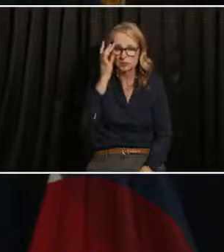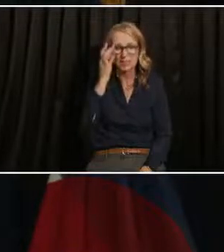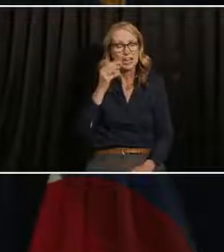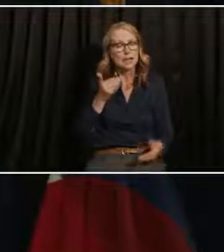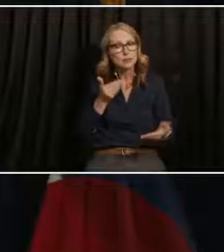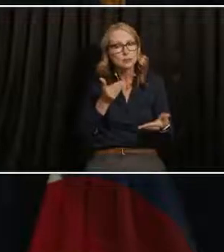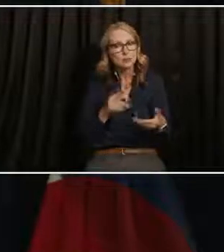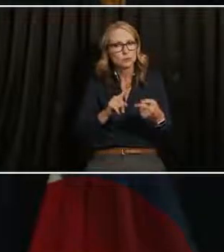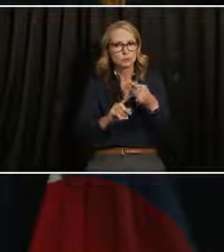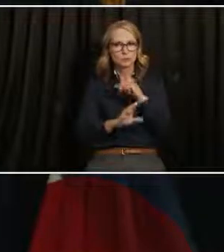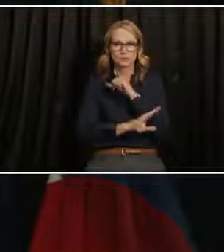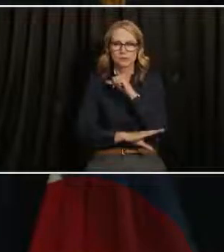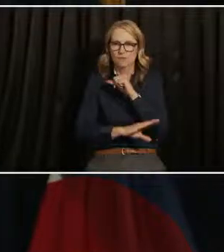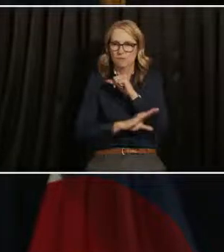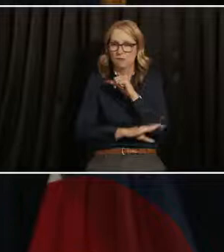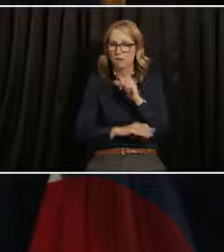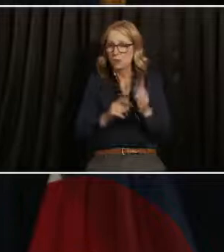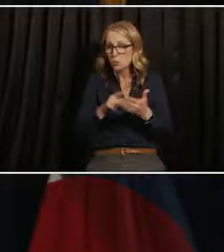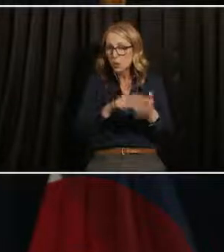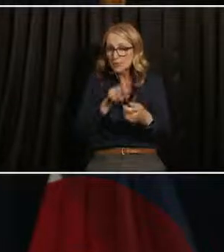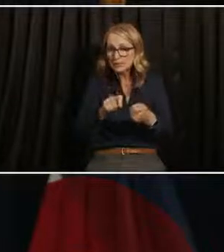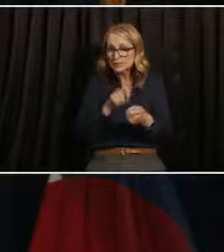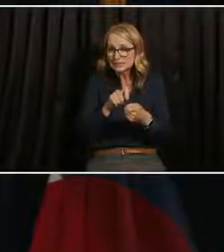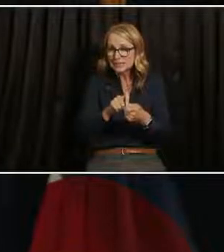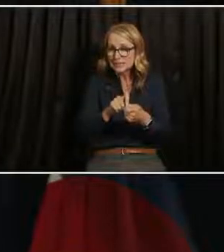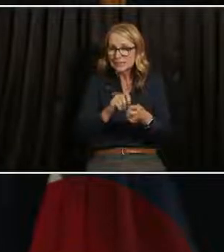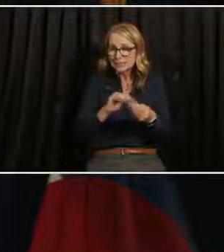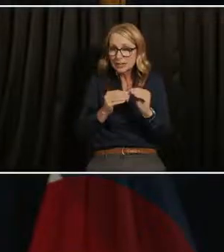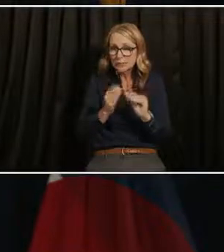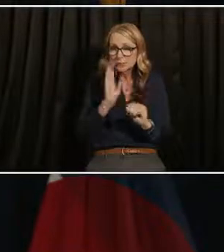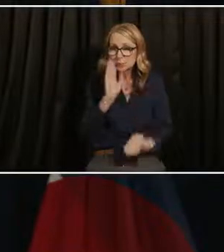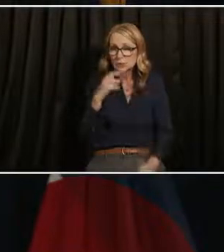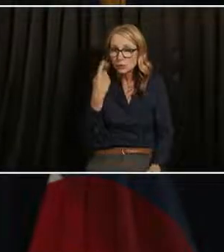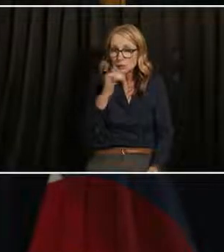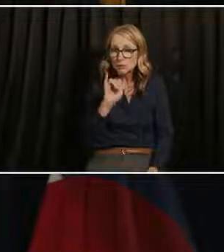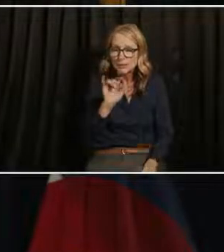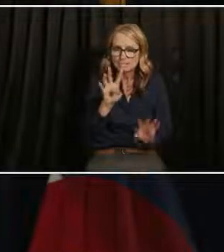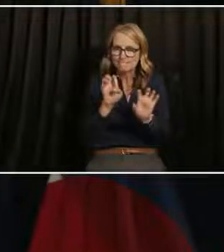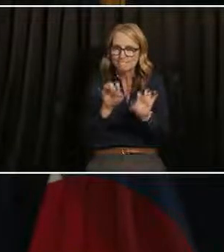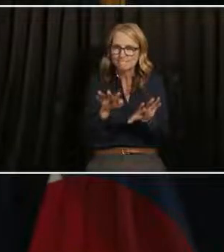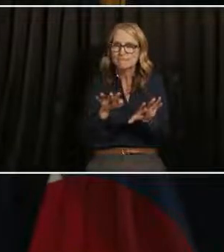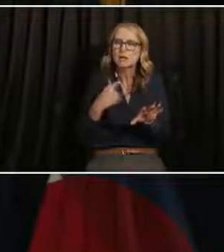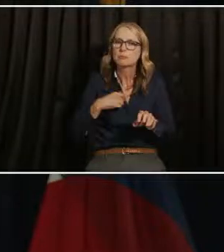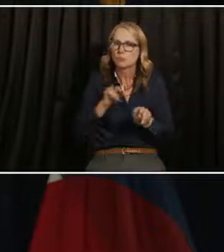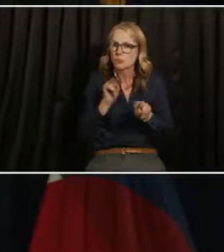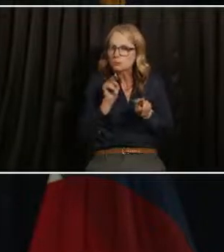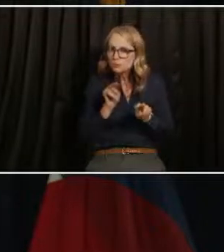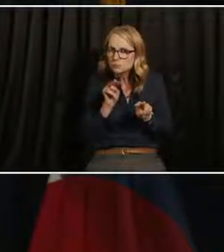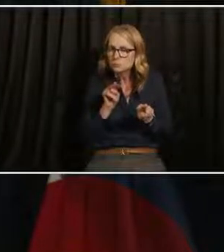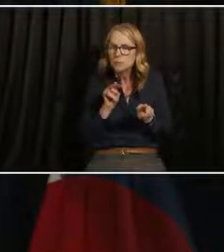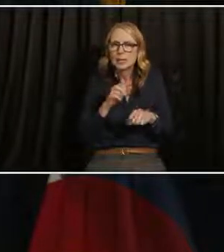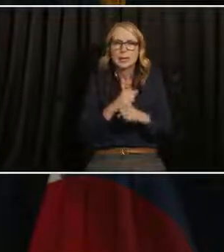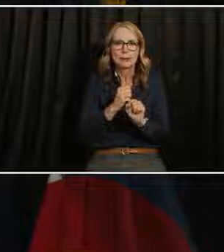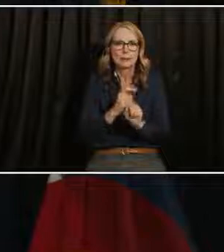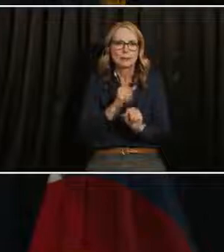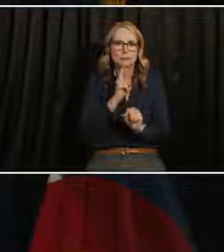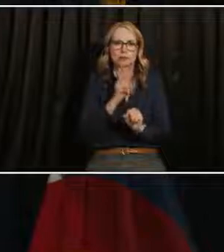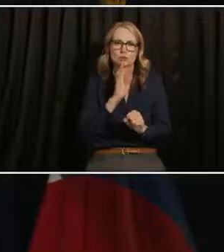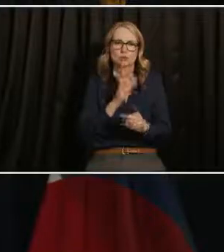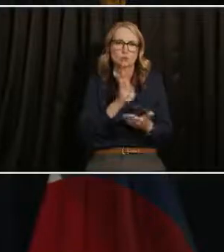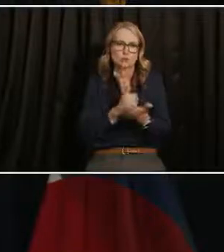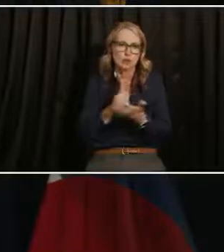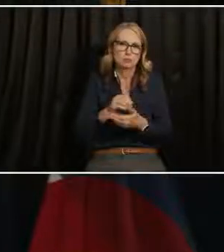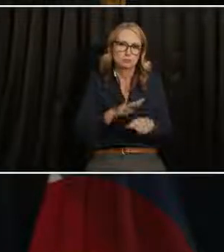to know exactly what our trends are going to do, but we're going to be watching the data carefully and of course, continuing to recommend all of the precautions.